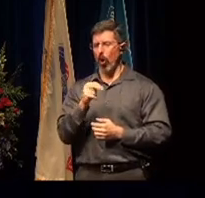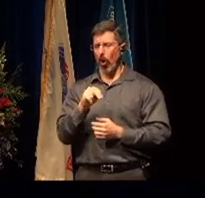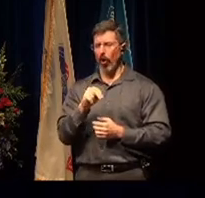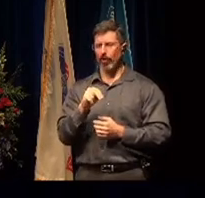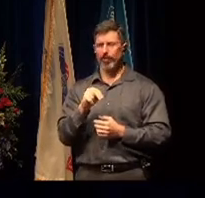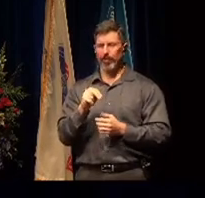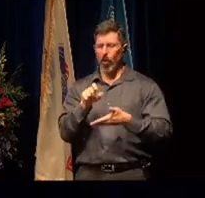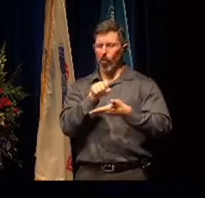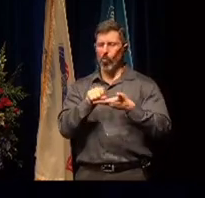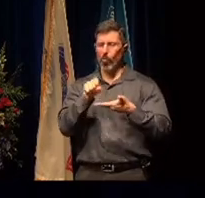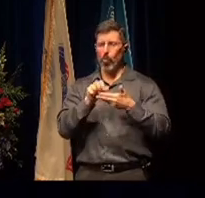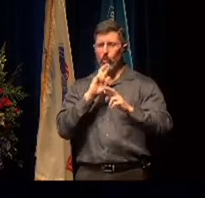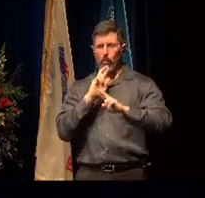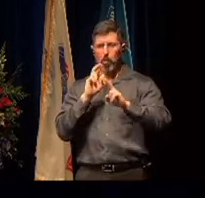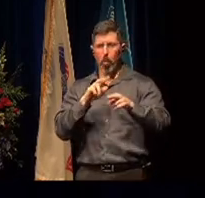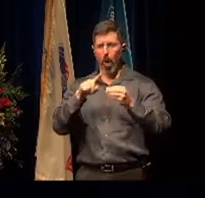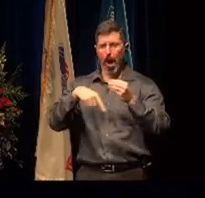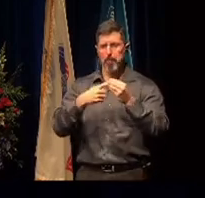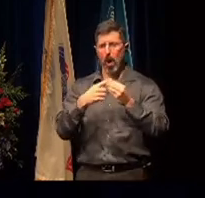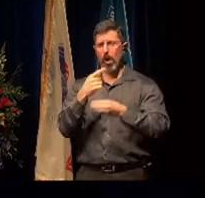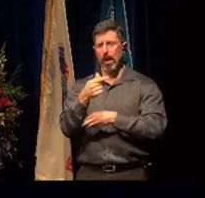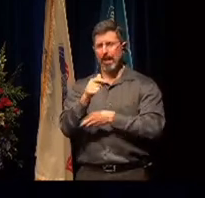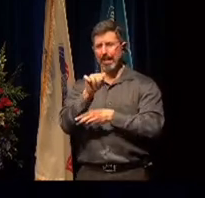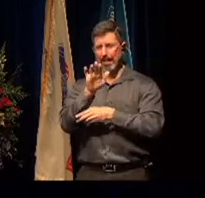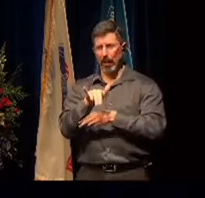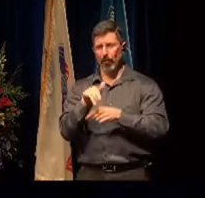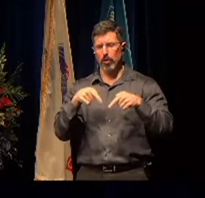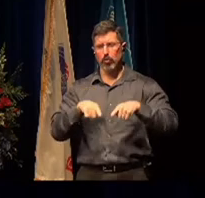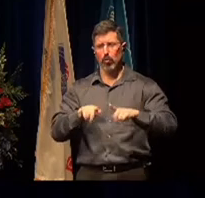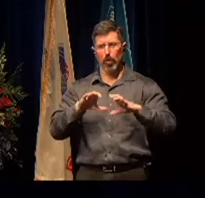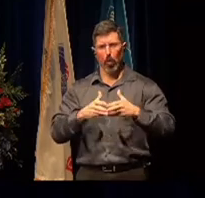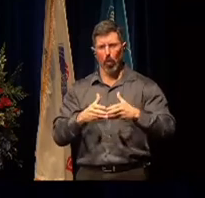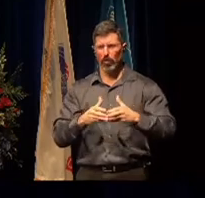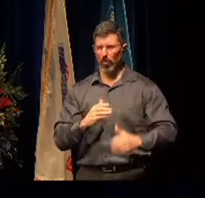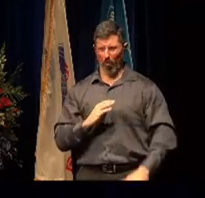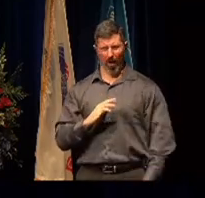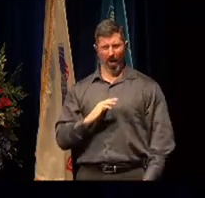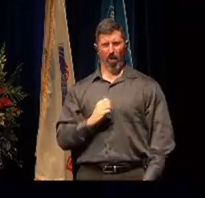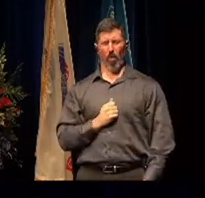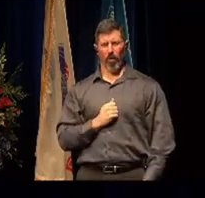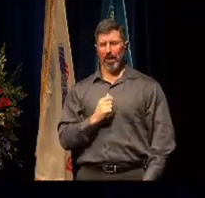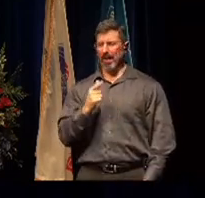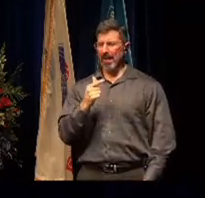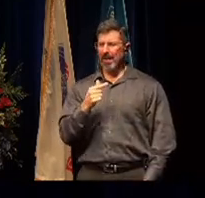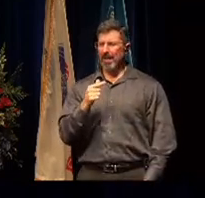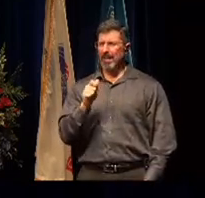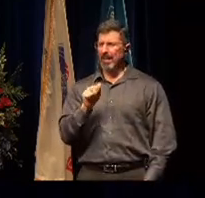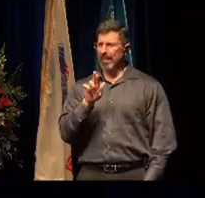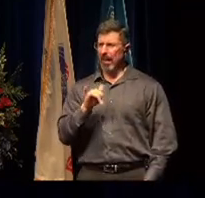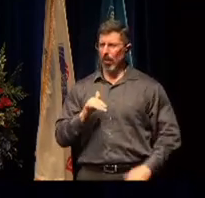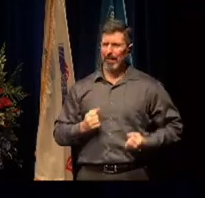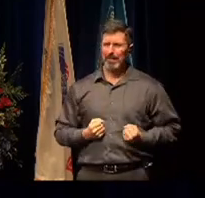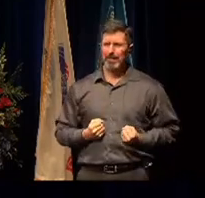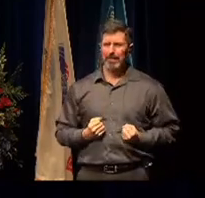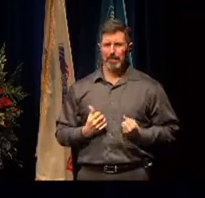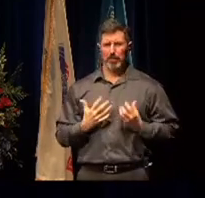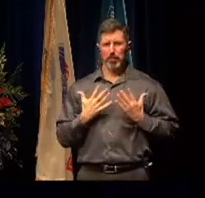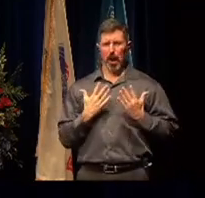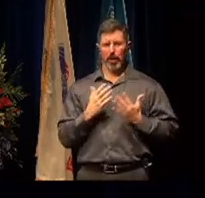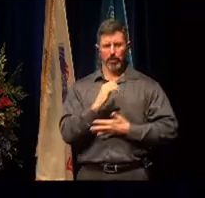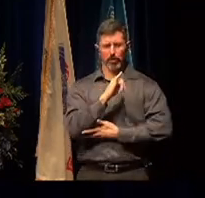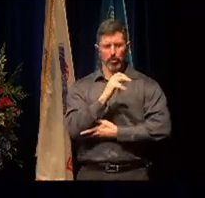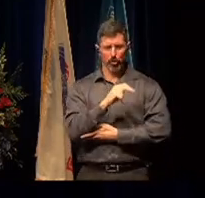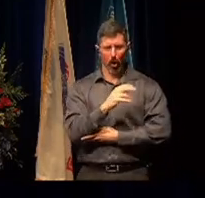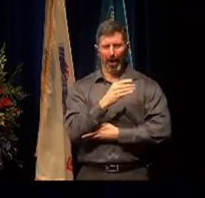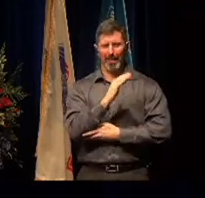one of the phases of the course. Man, how about that? Gary was an inspiration to both John and his